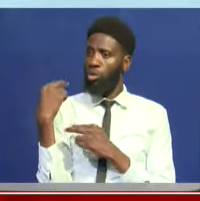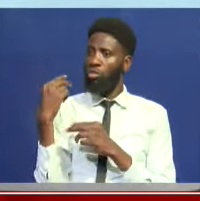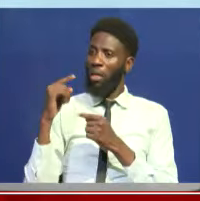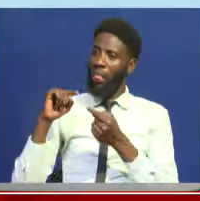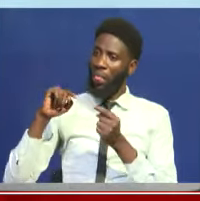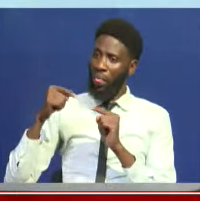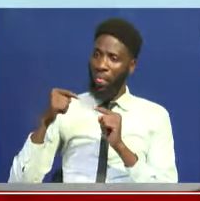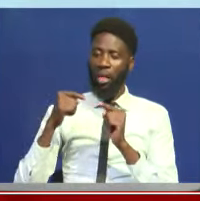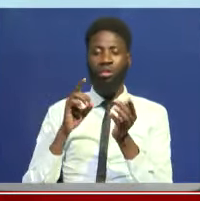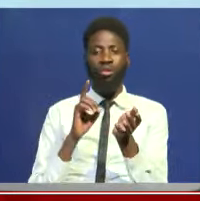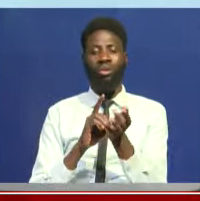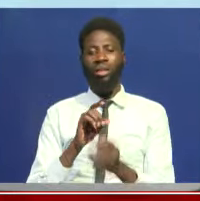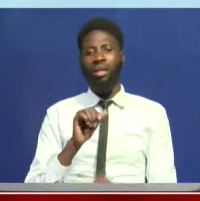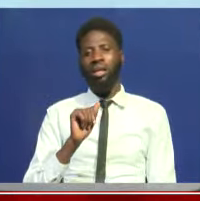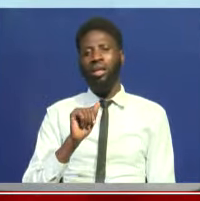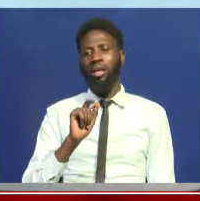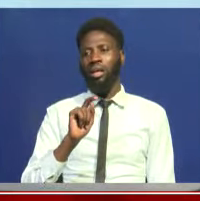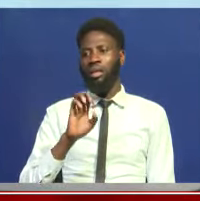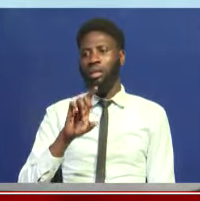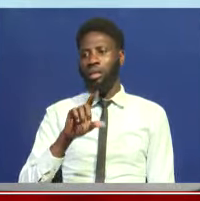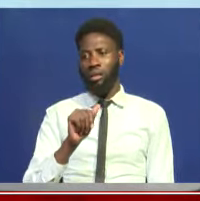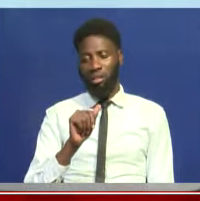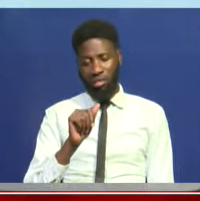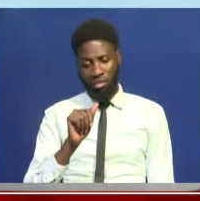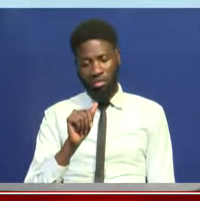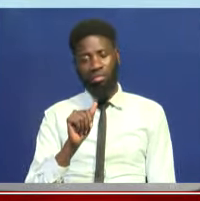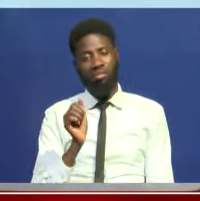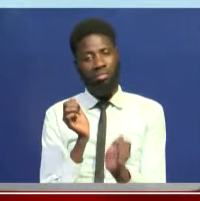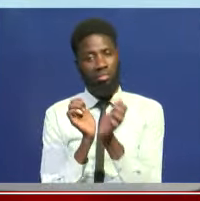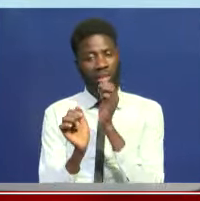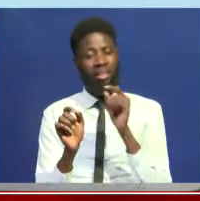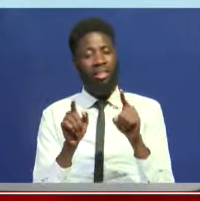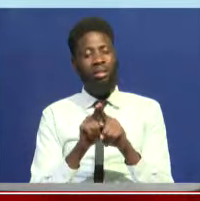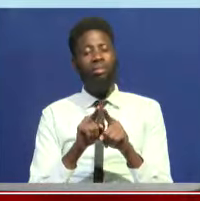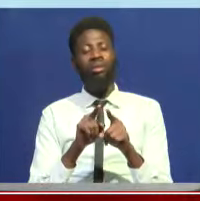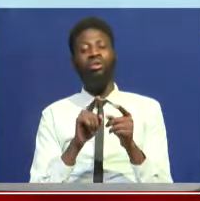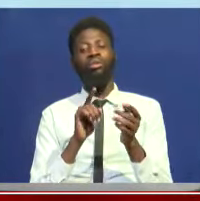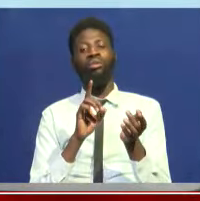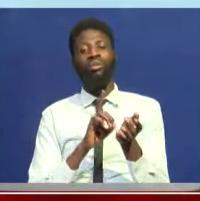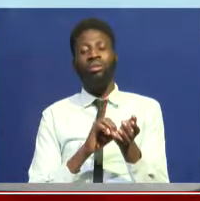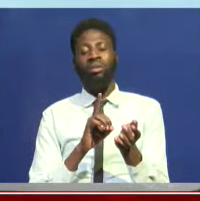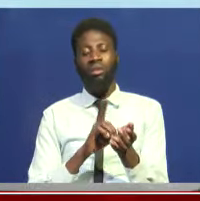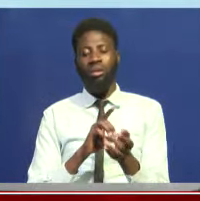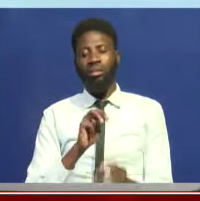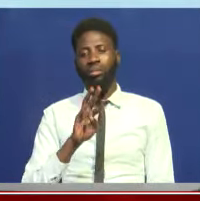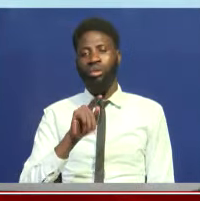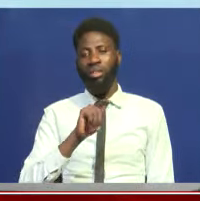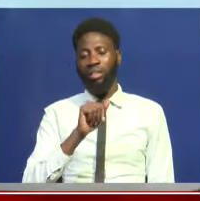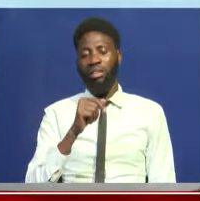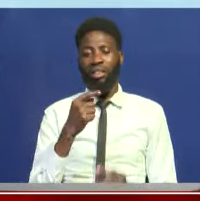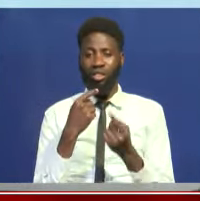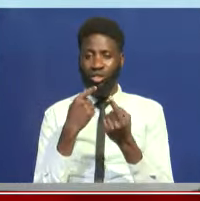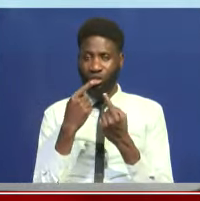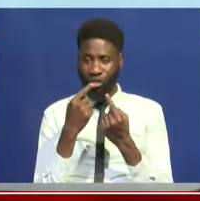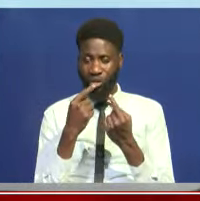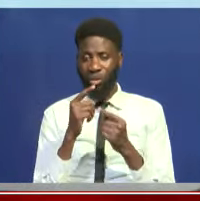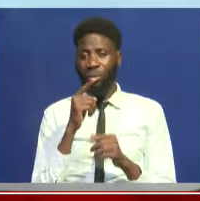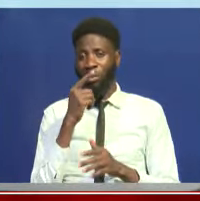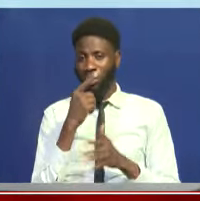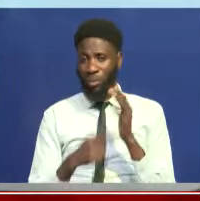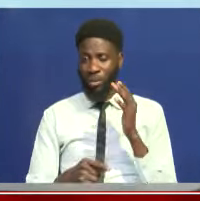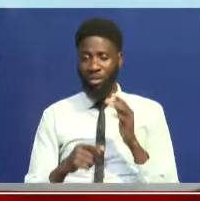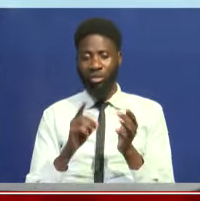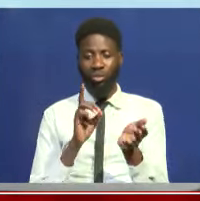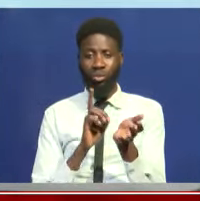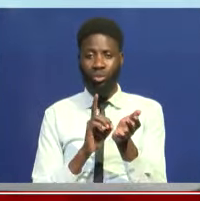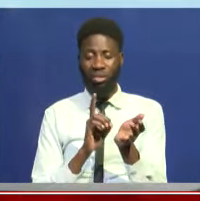Dr. Atta. At the same time, Dr. Mwachi opposed the rollout of social health insurance fund, lamenting that doctors will